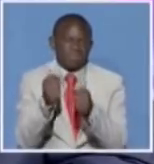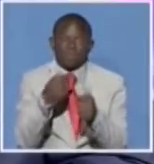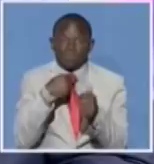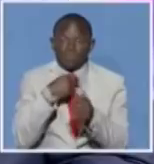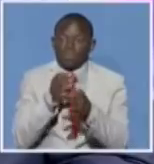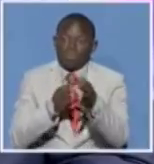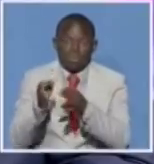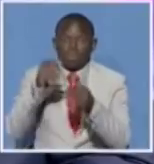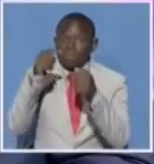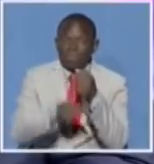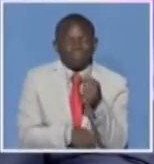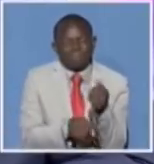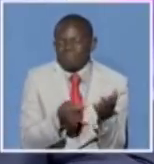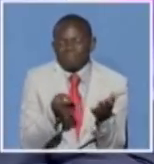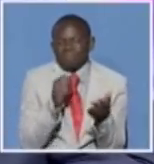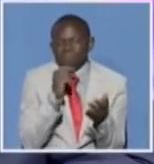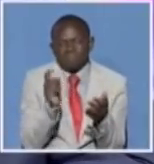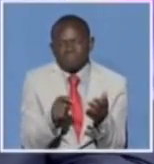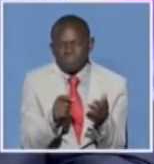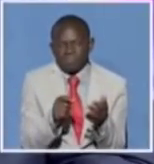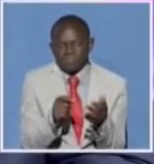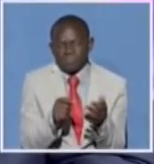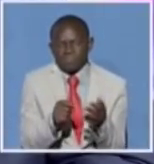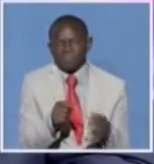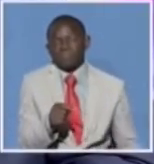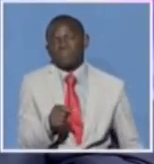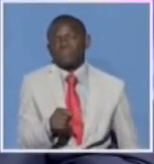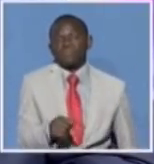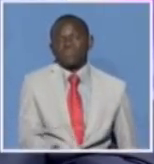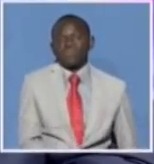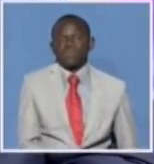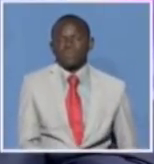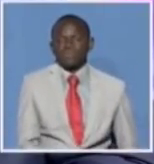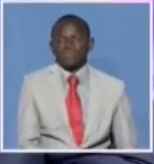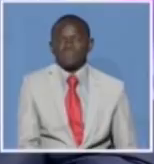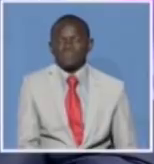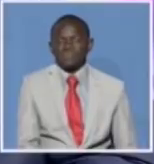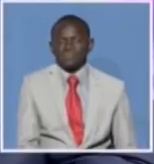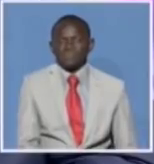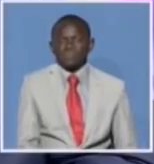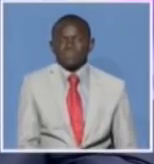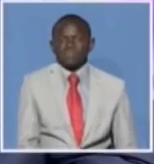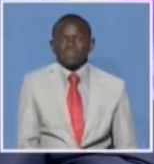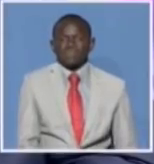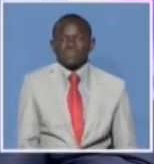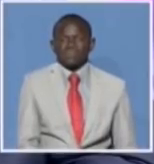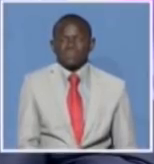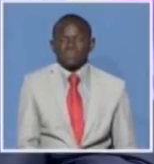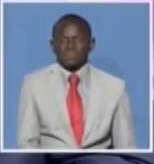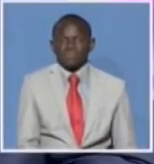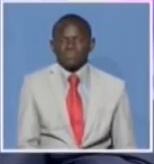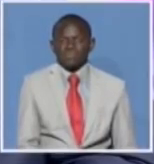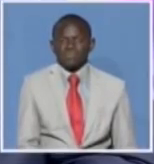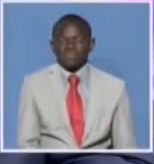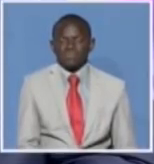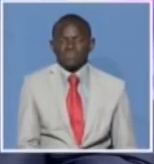again, we need to ensure that we have credibility of the system,